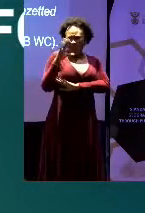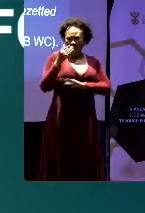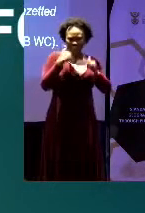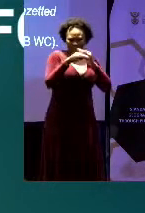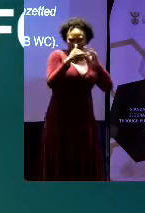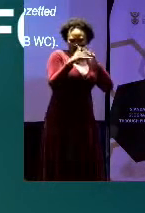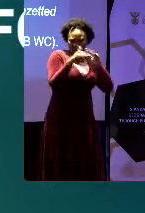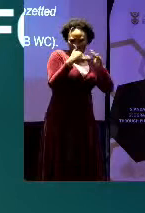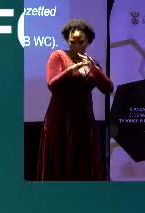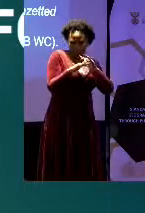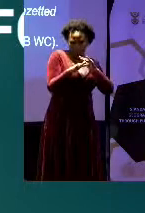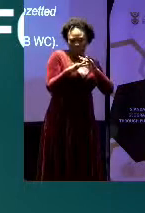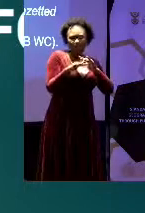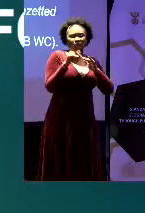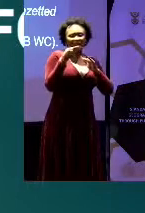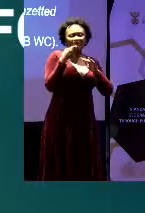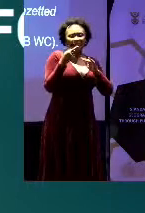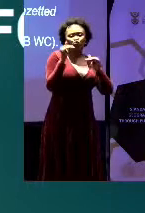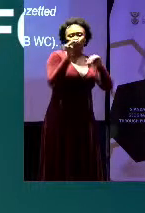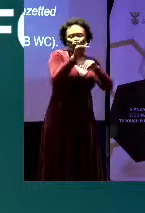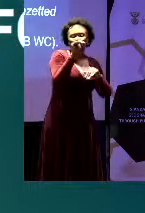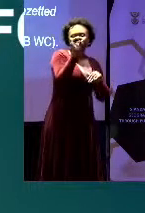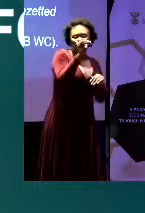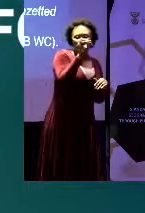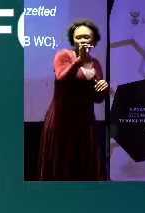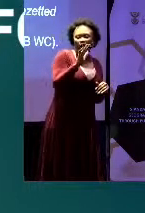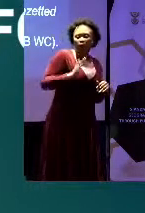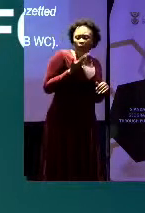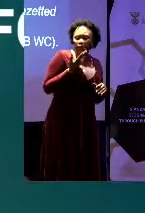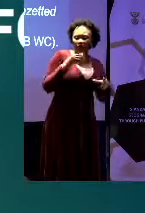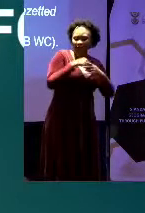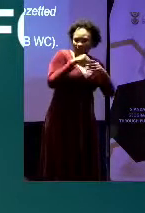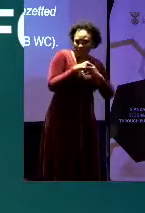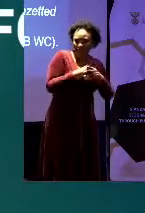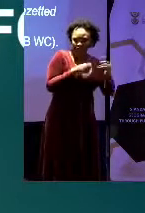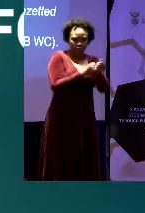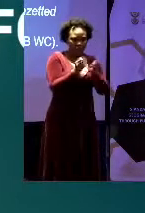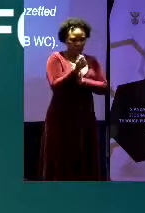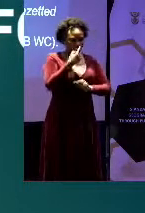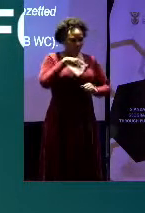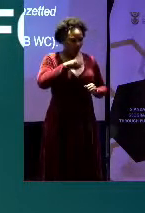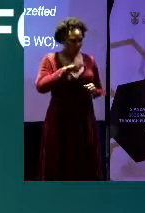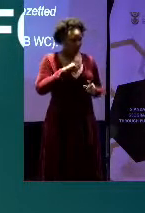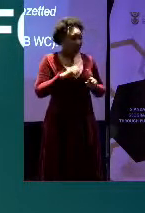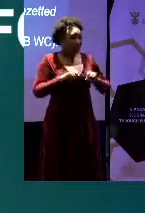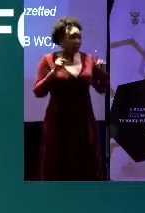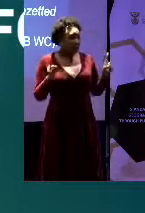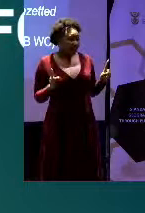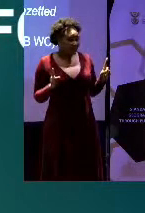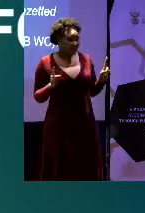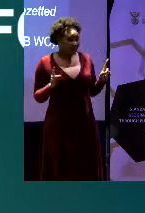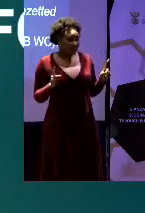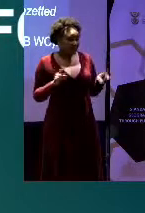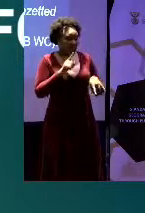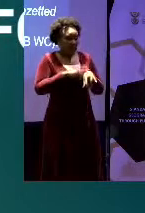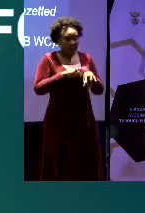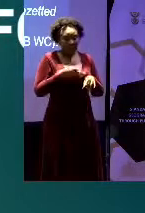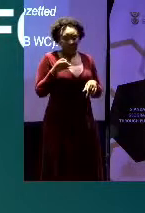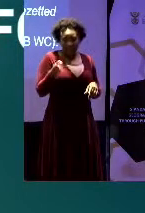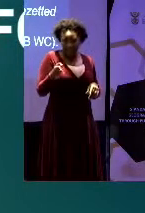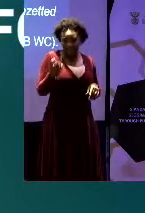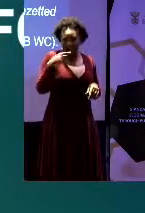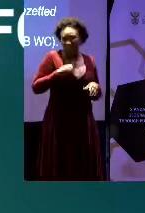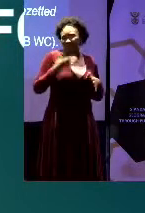body reaching out to us to be part of our structure. However, at the time, we were towards the end of